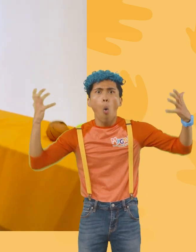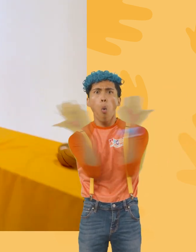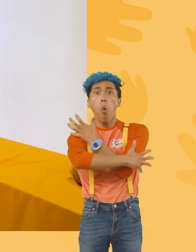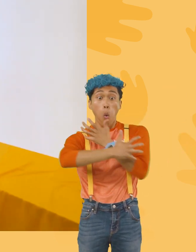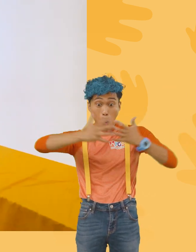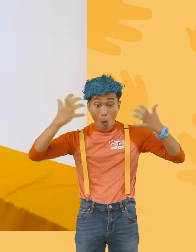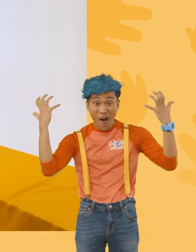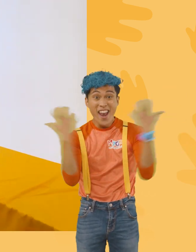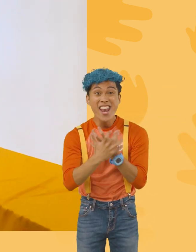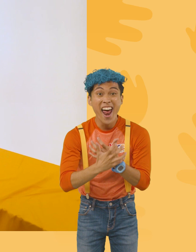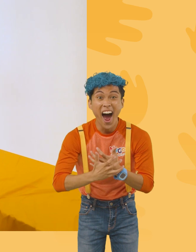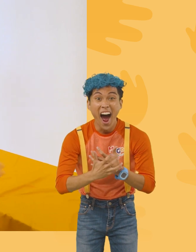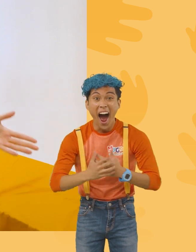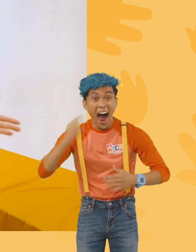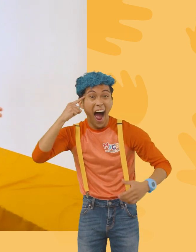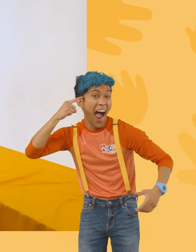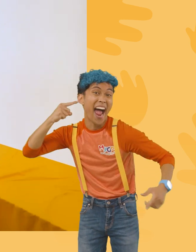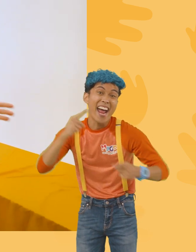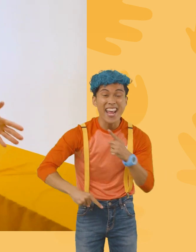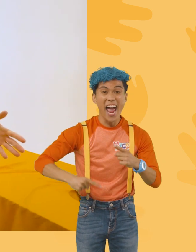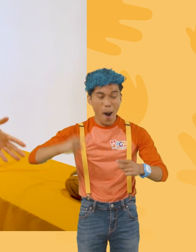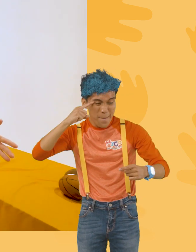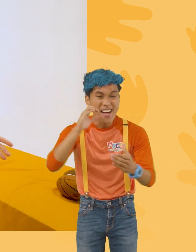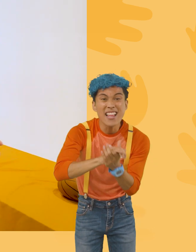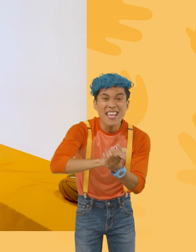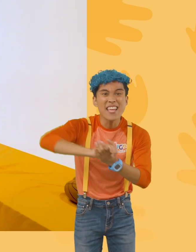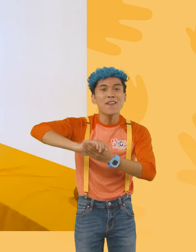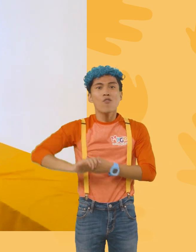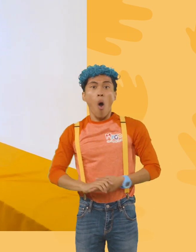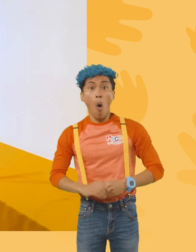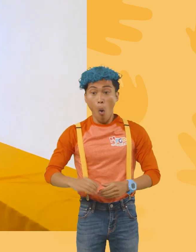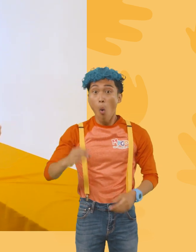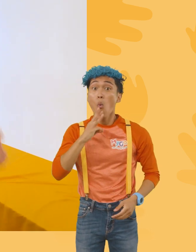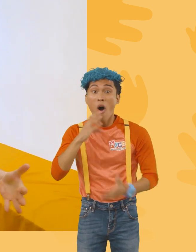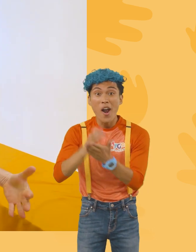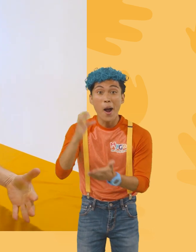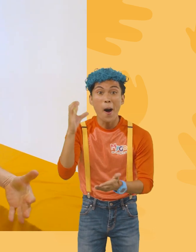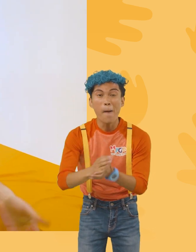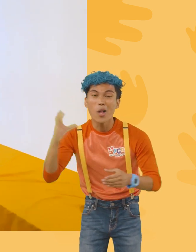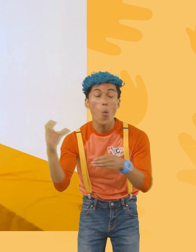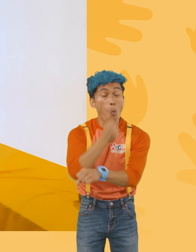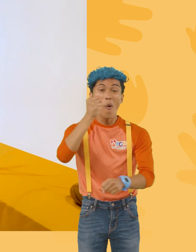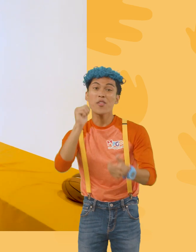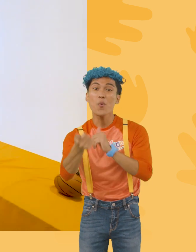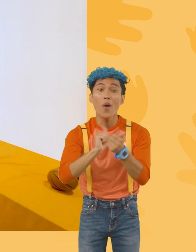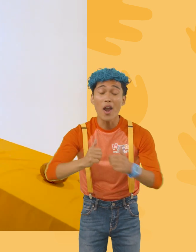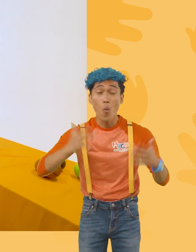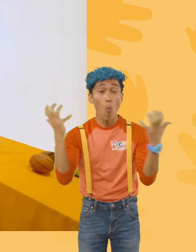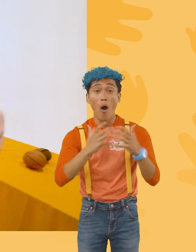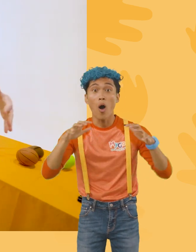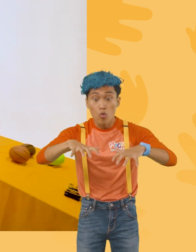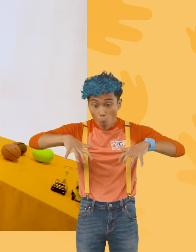Whoa! I cannot believe it! The half-full water bottle wins the velocity race! Woohoo! And